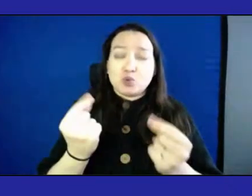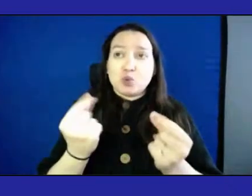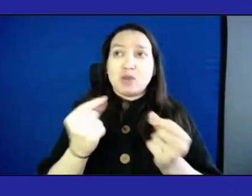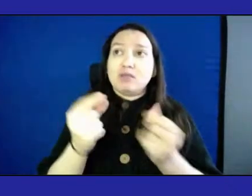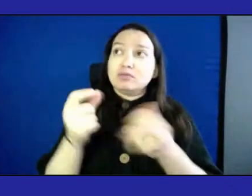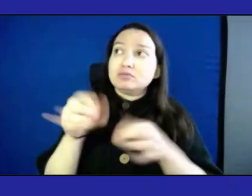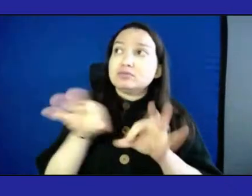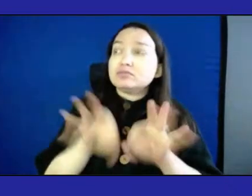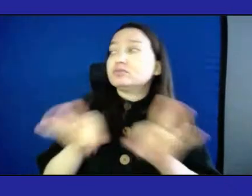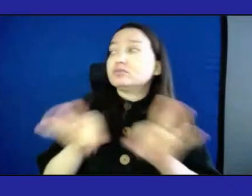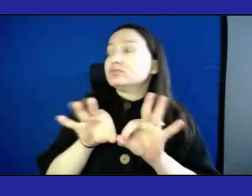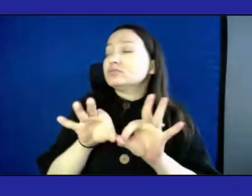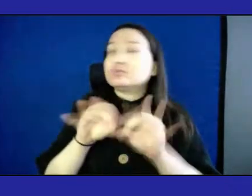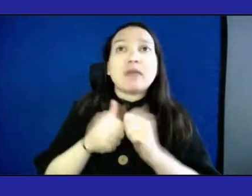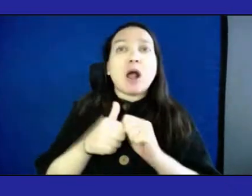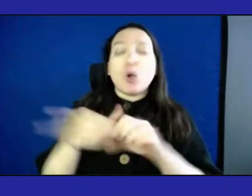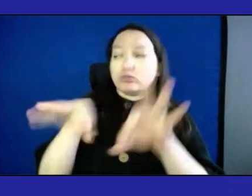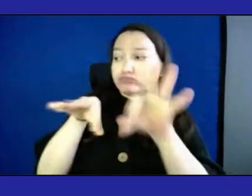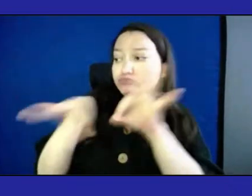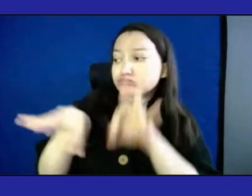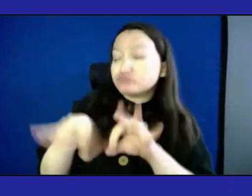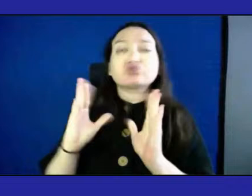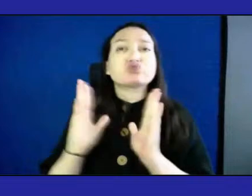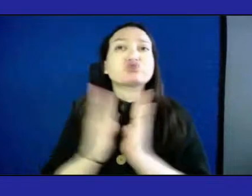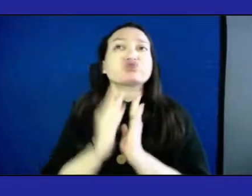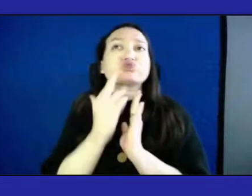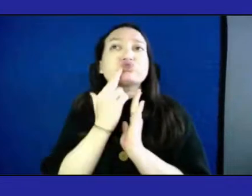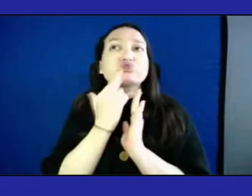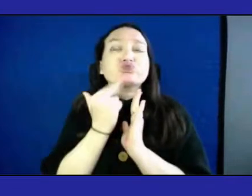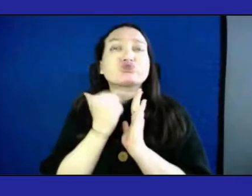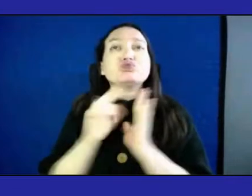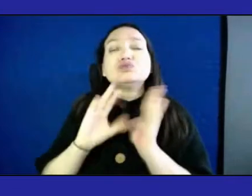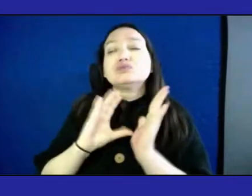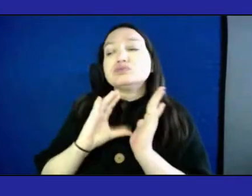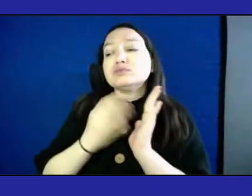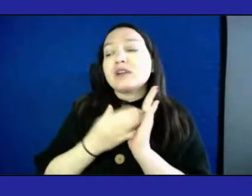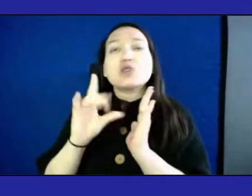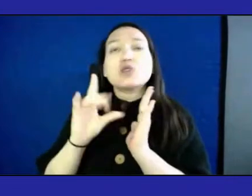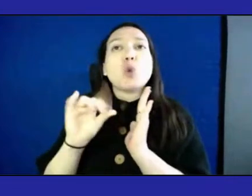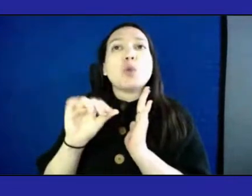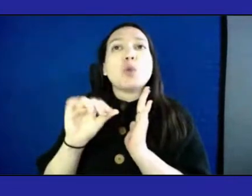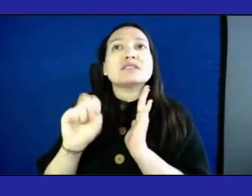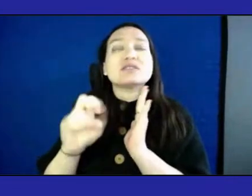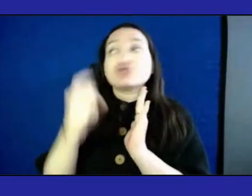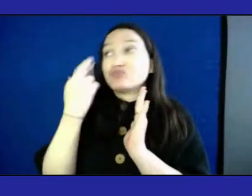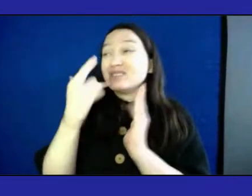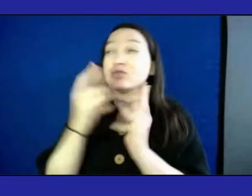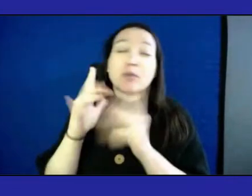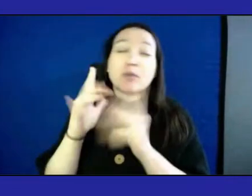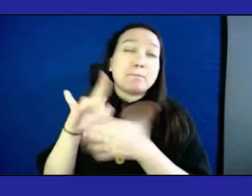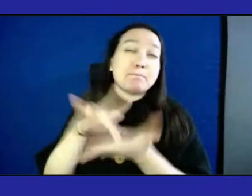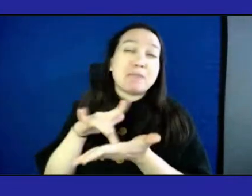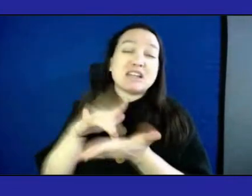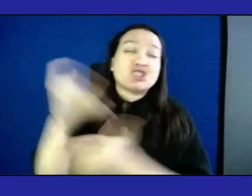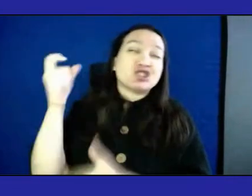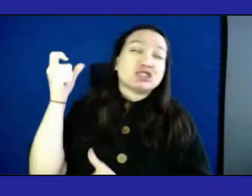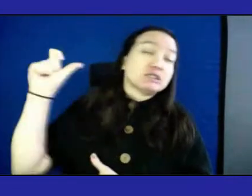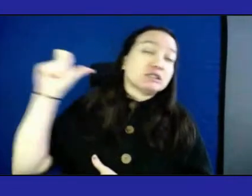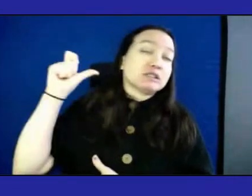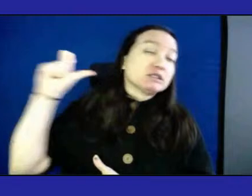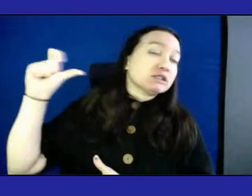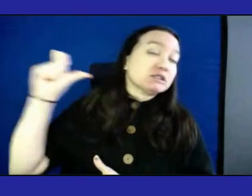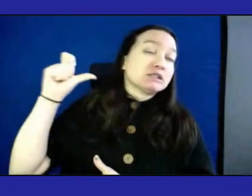people how I'm giving them the smallest possible dose, because there's so much medication resistance. So like